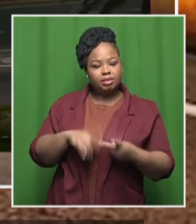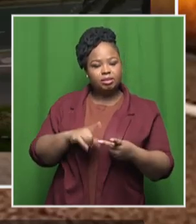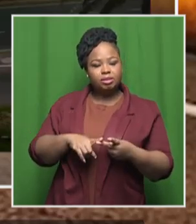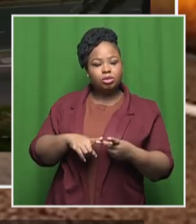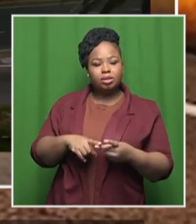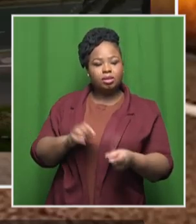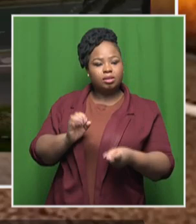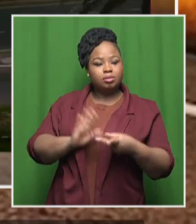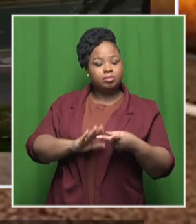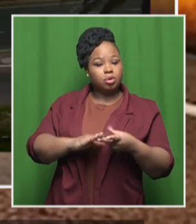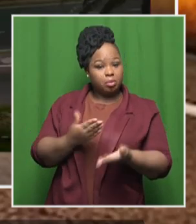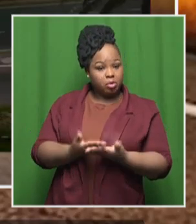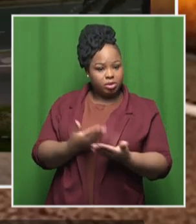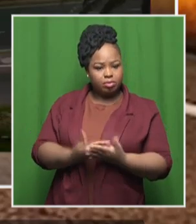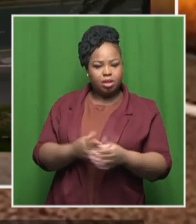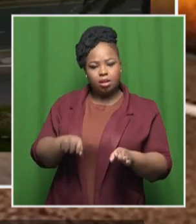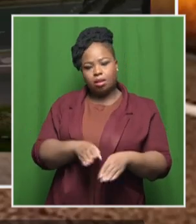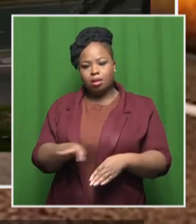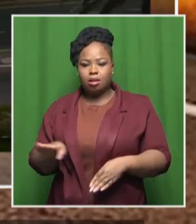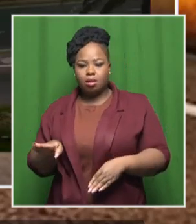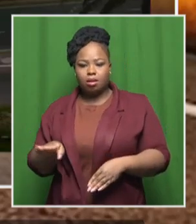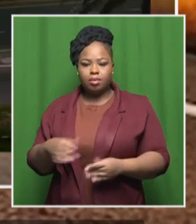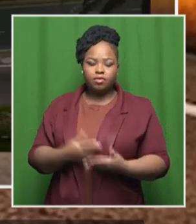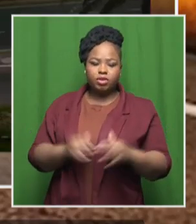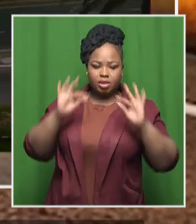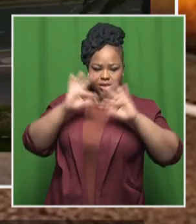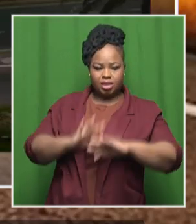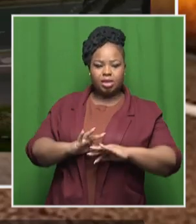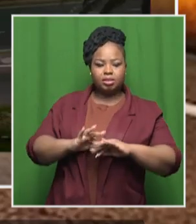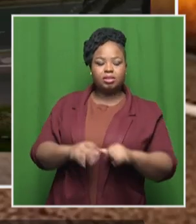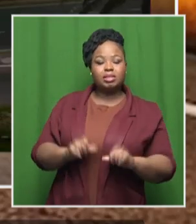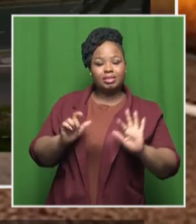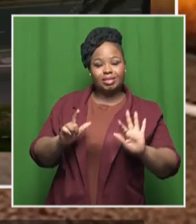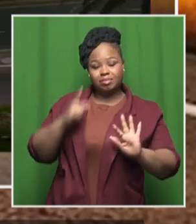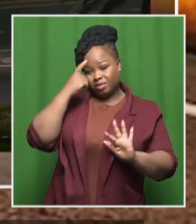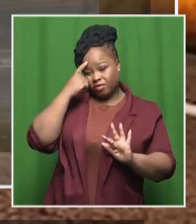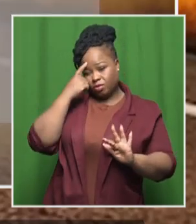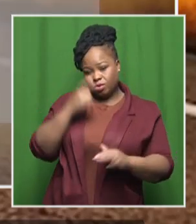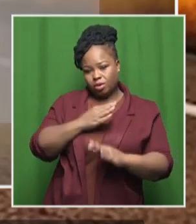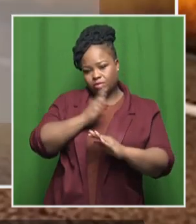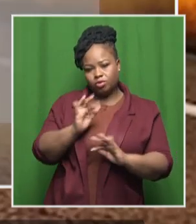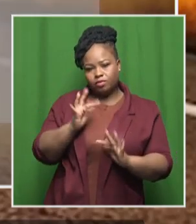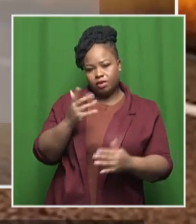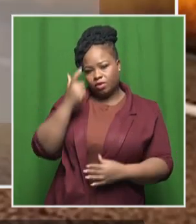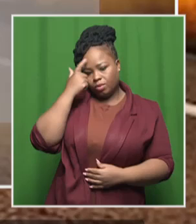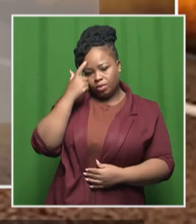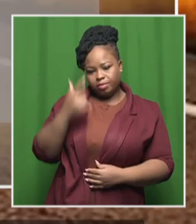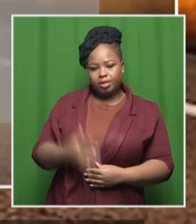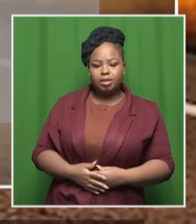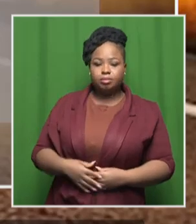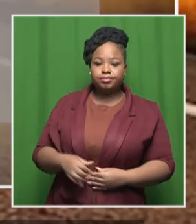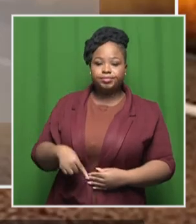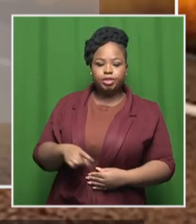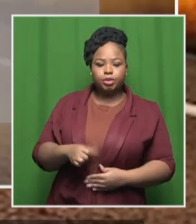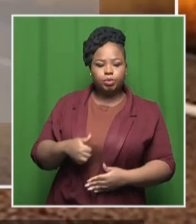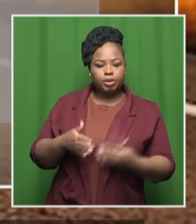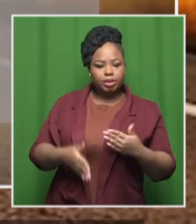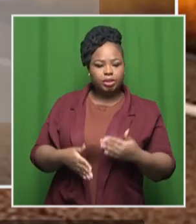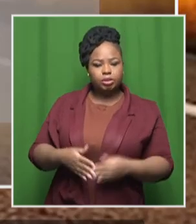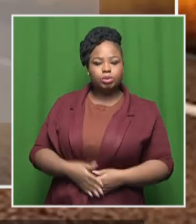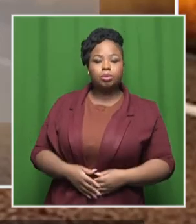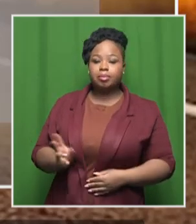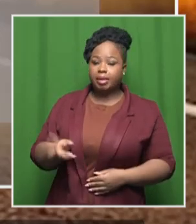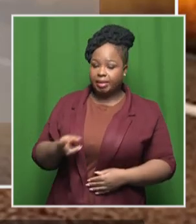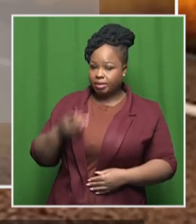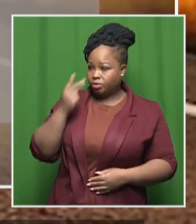and the need to possibly divert during nighttime hours. 7 p.m. until 5 a.m. is the closure. And this weekend, we've got a repeat of what